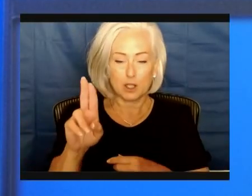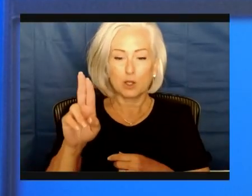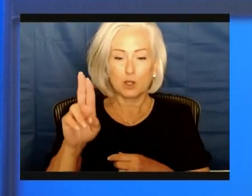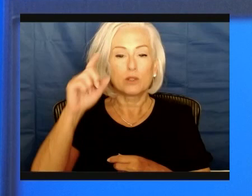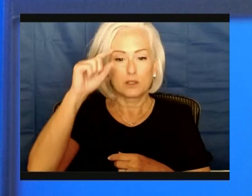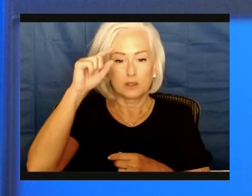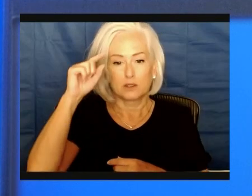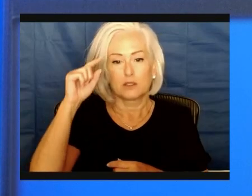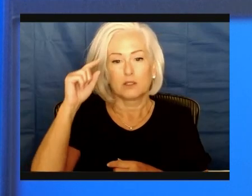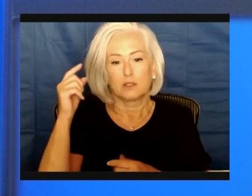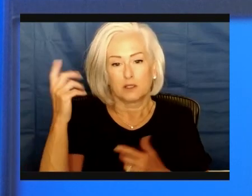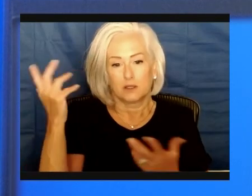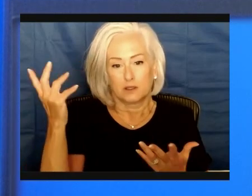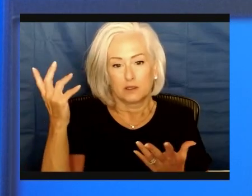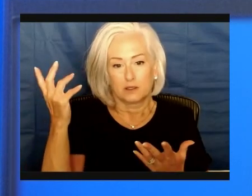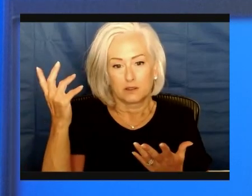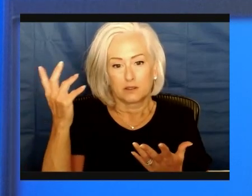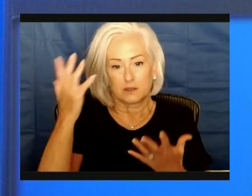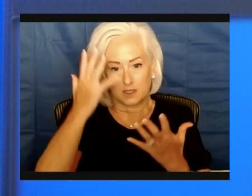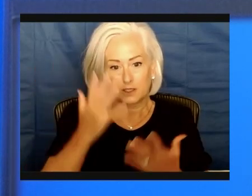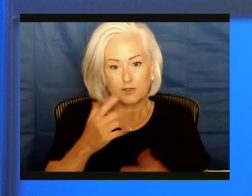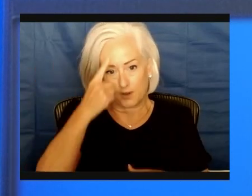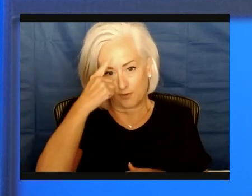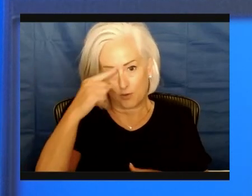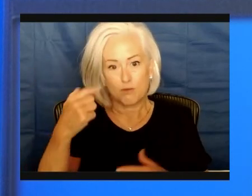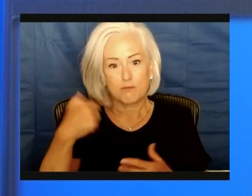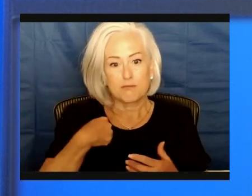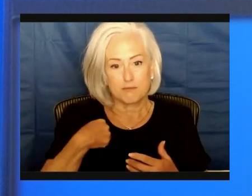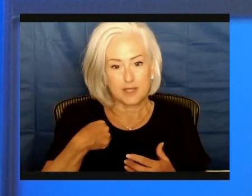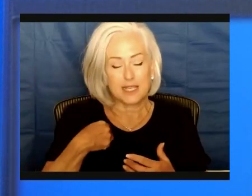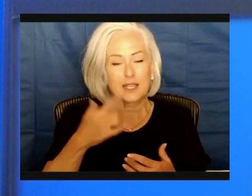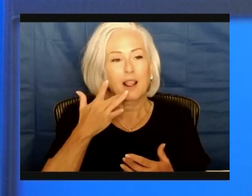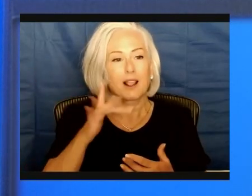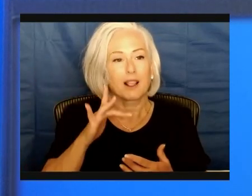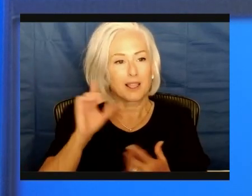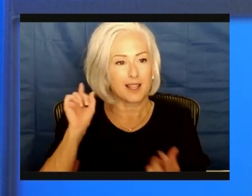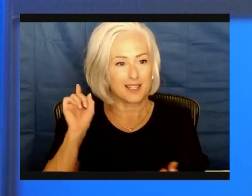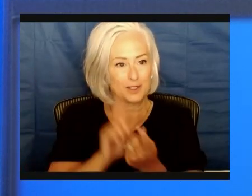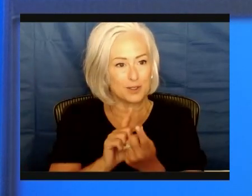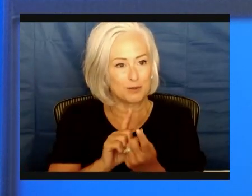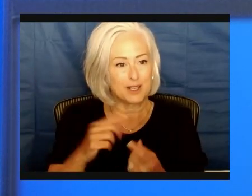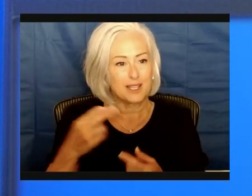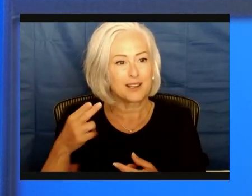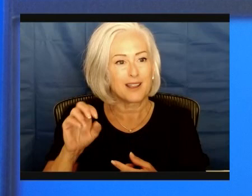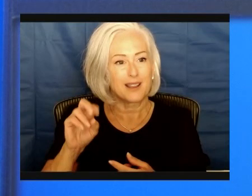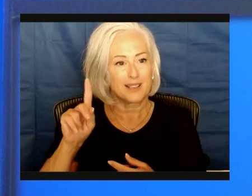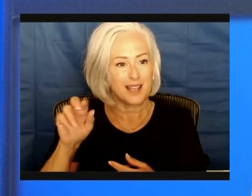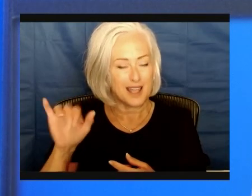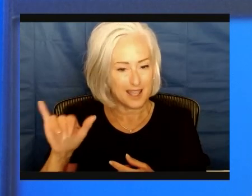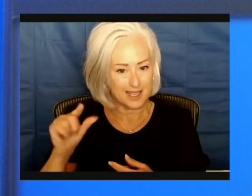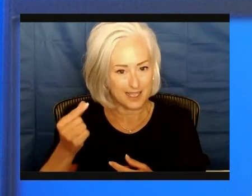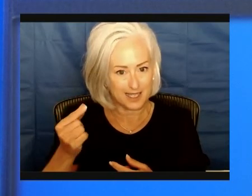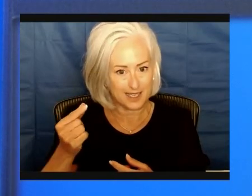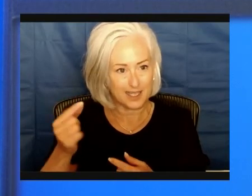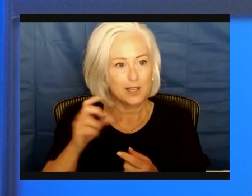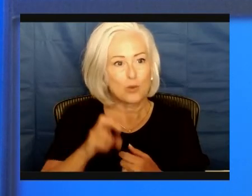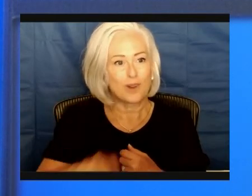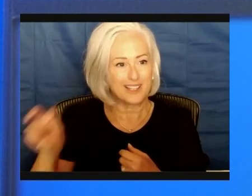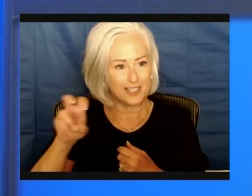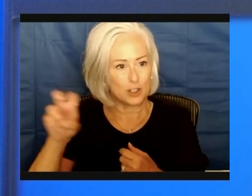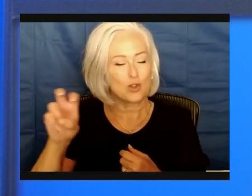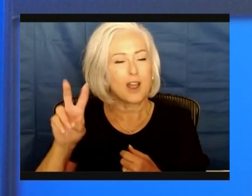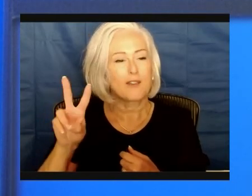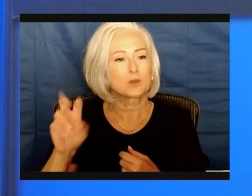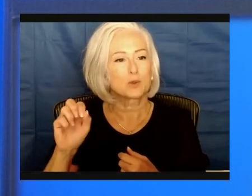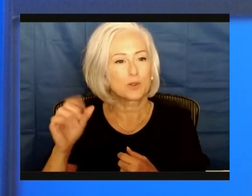unfortunately for me, I had a chance to meet Dr. Heddings when he traveled to Ethiopia, I think in 2018-19.